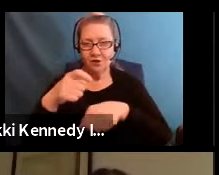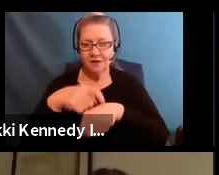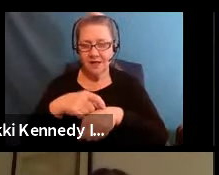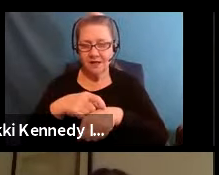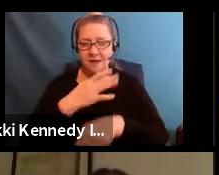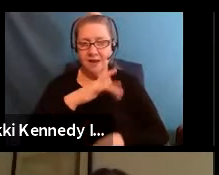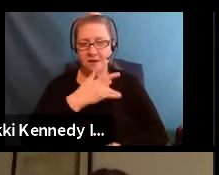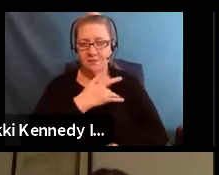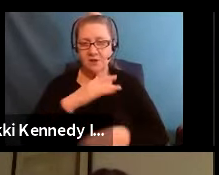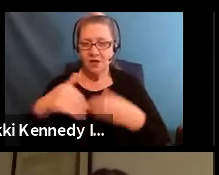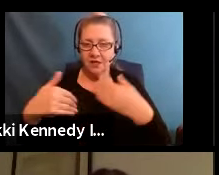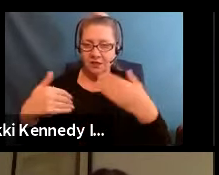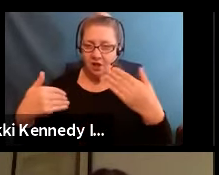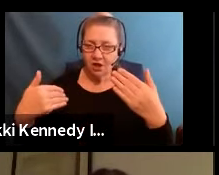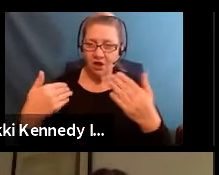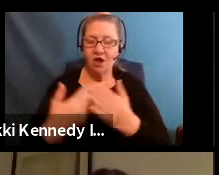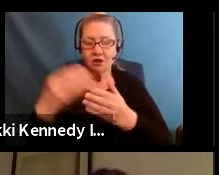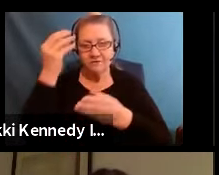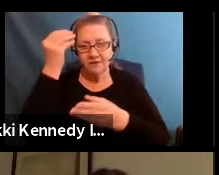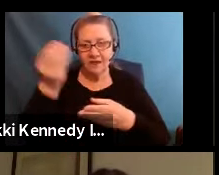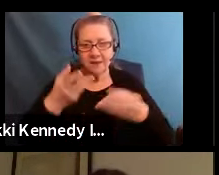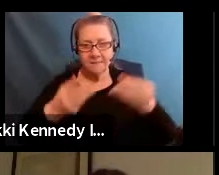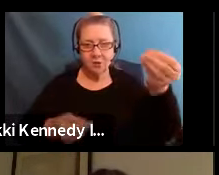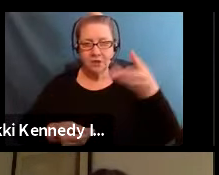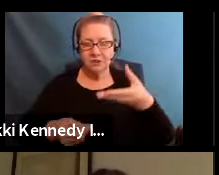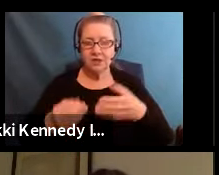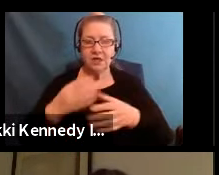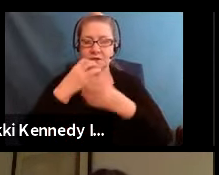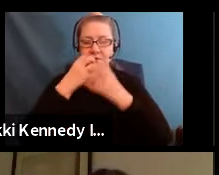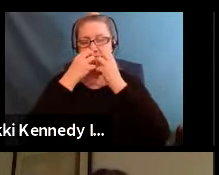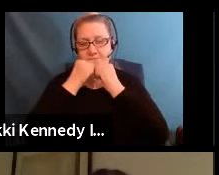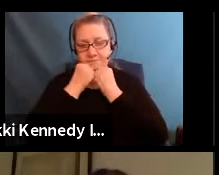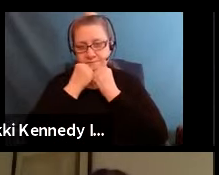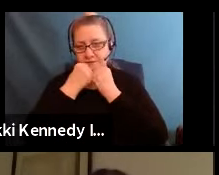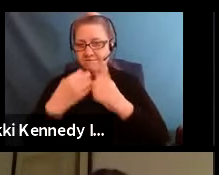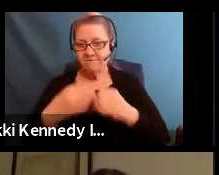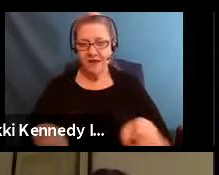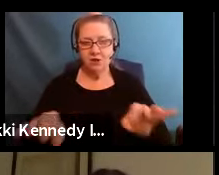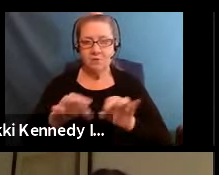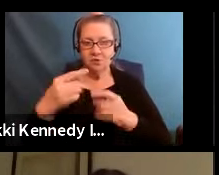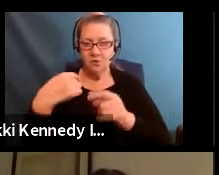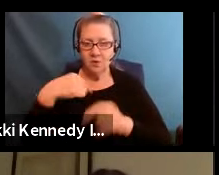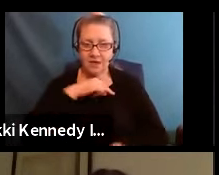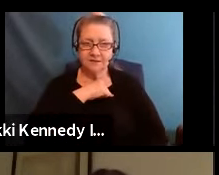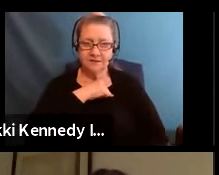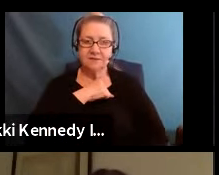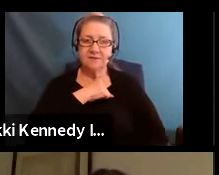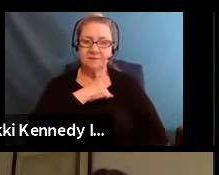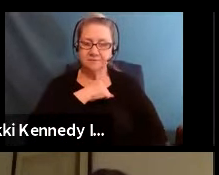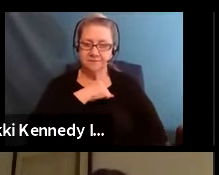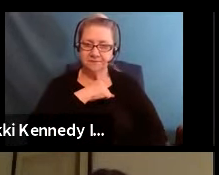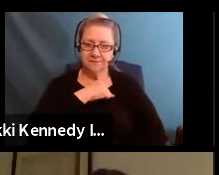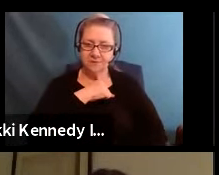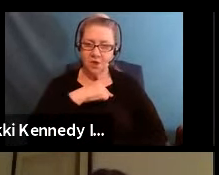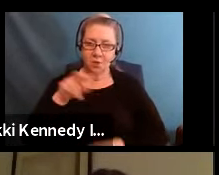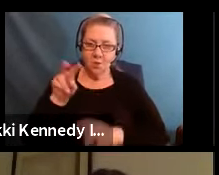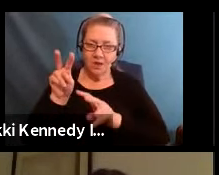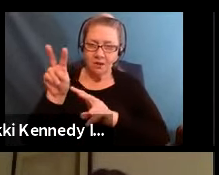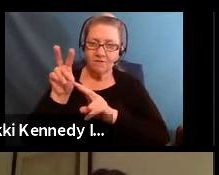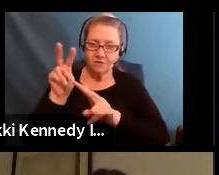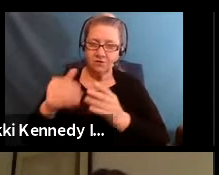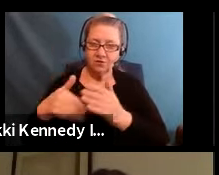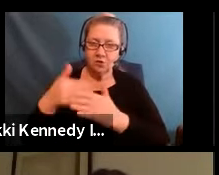appreciate all of this input. It's incredibly valuable to us, and we look forward. The